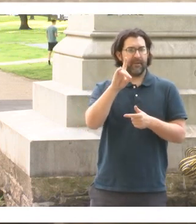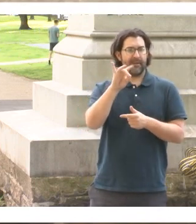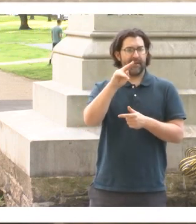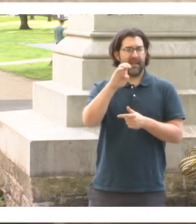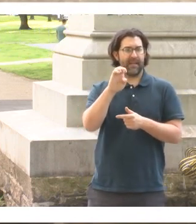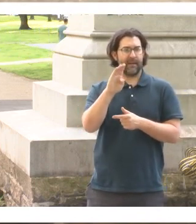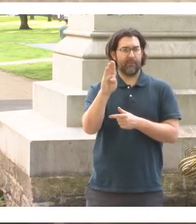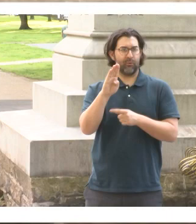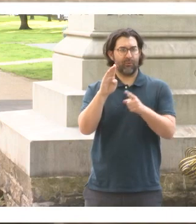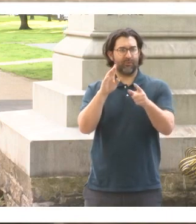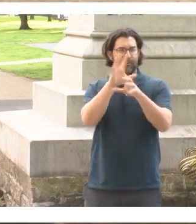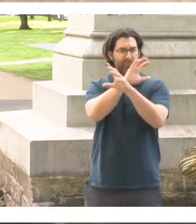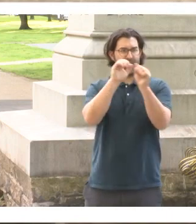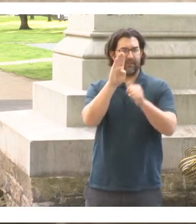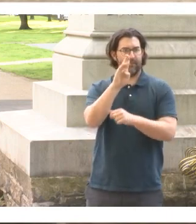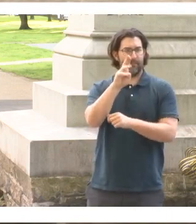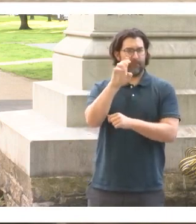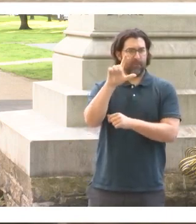from the Youth Foundation.